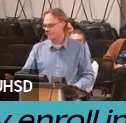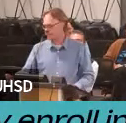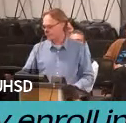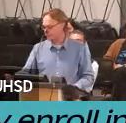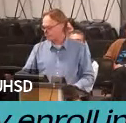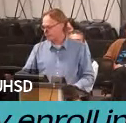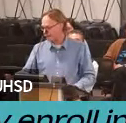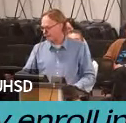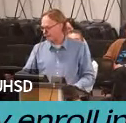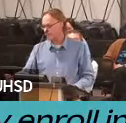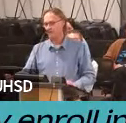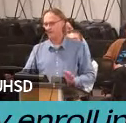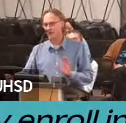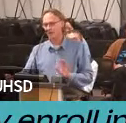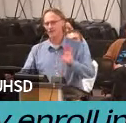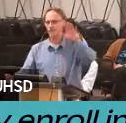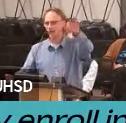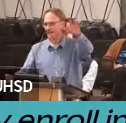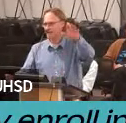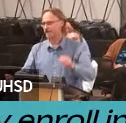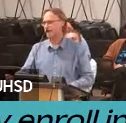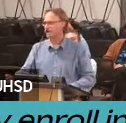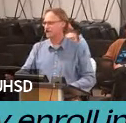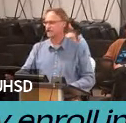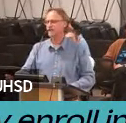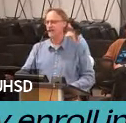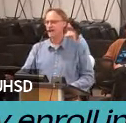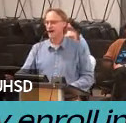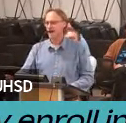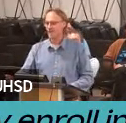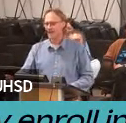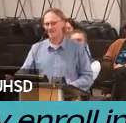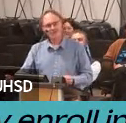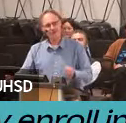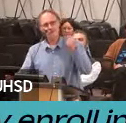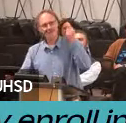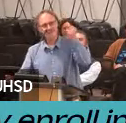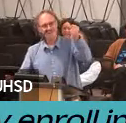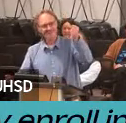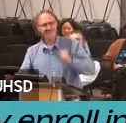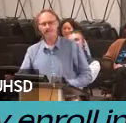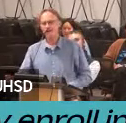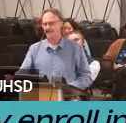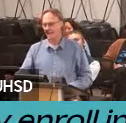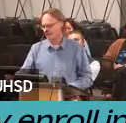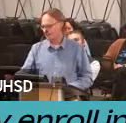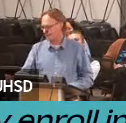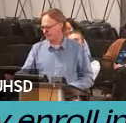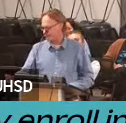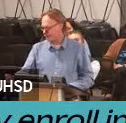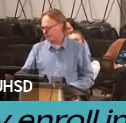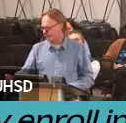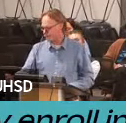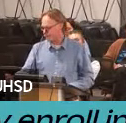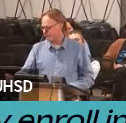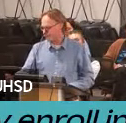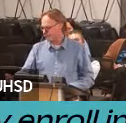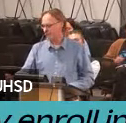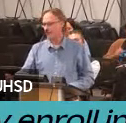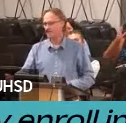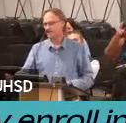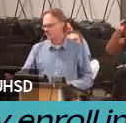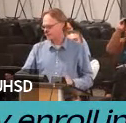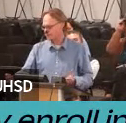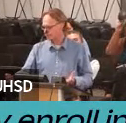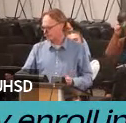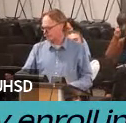leap of going directly to college and hoping that everything works out, our program allows students